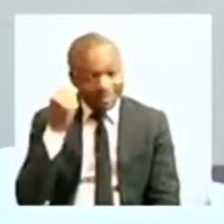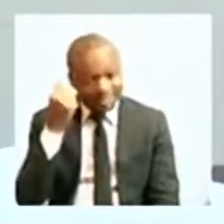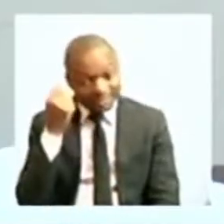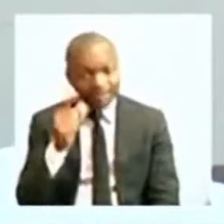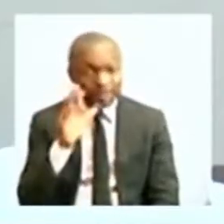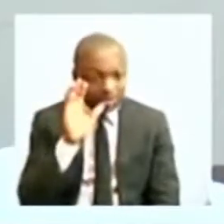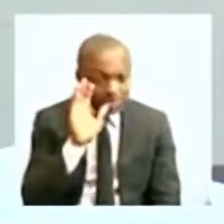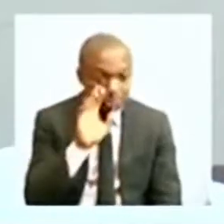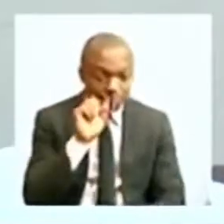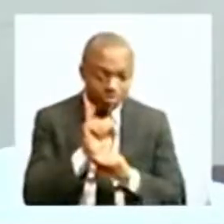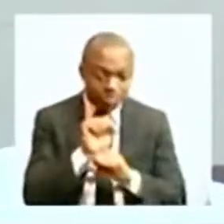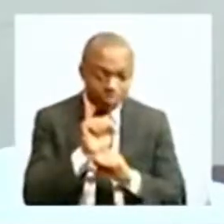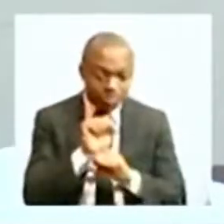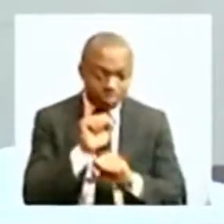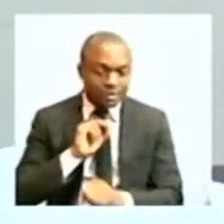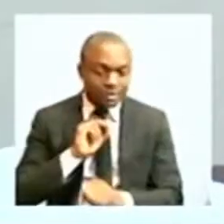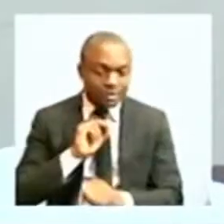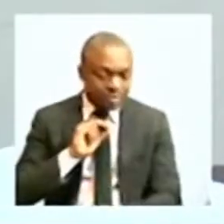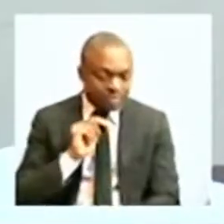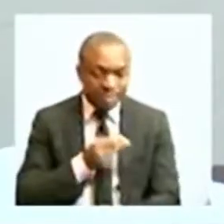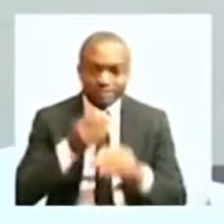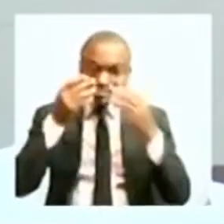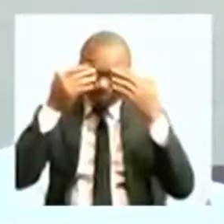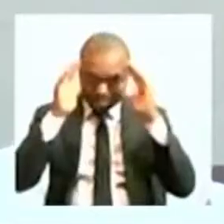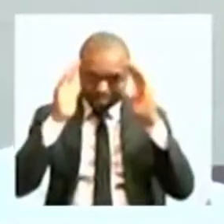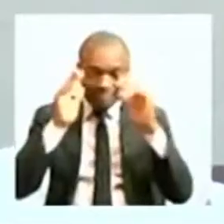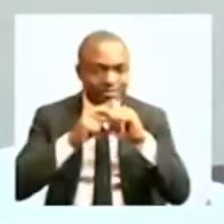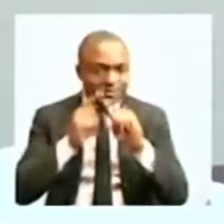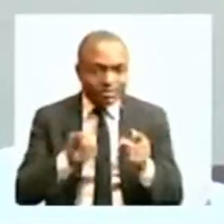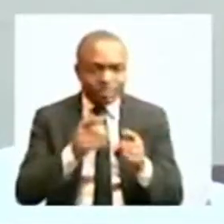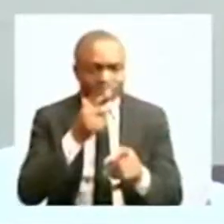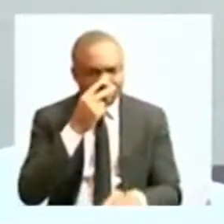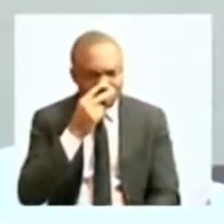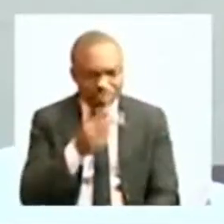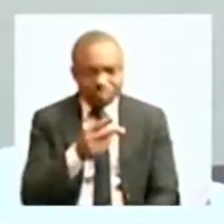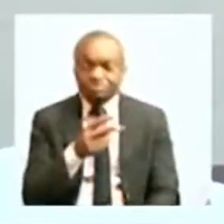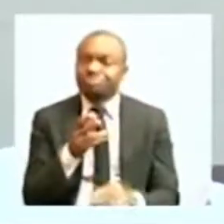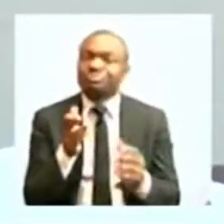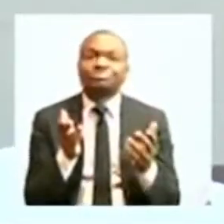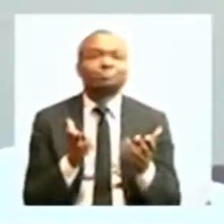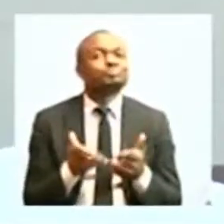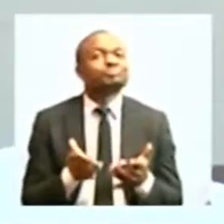as a ministry. We are aware, but we are not seeing any